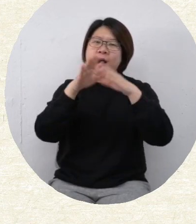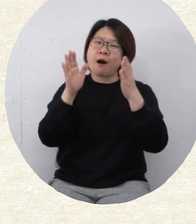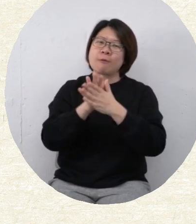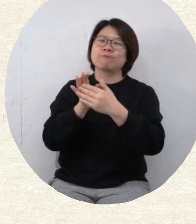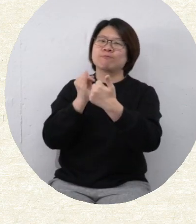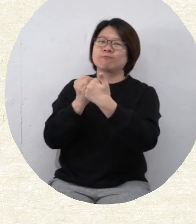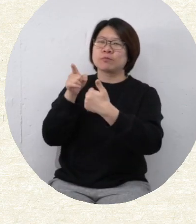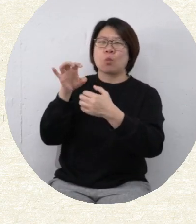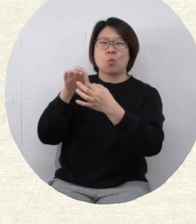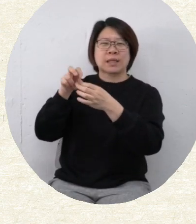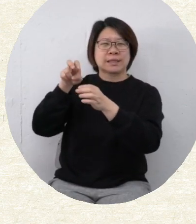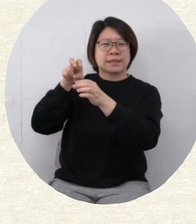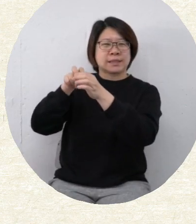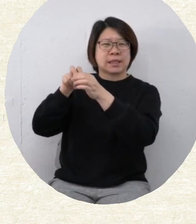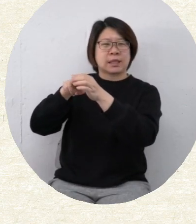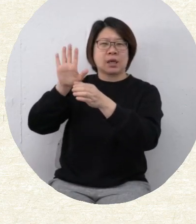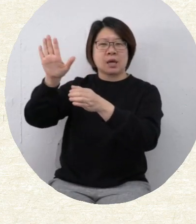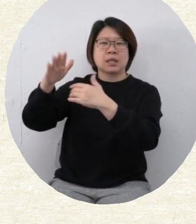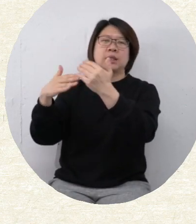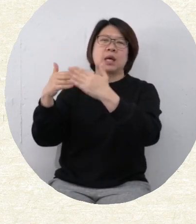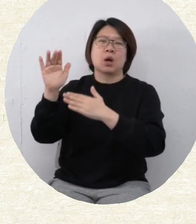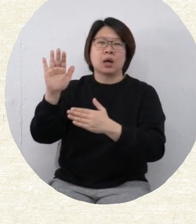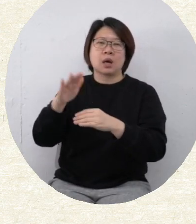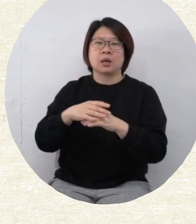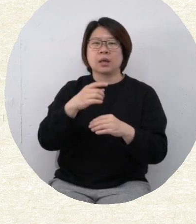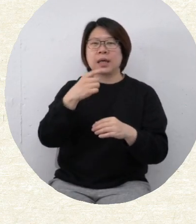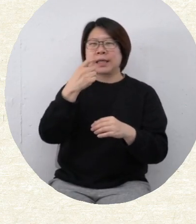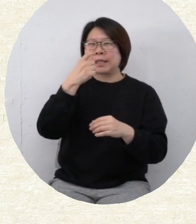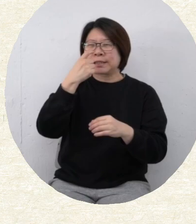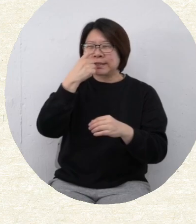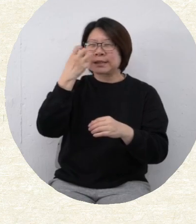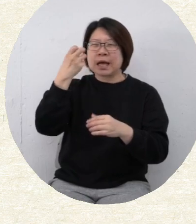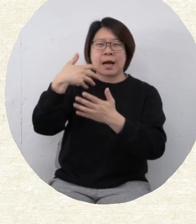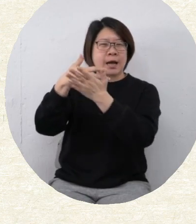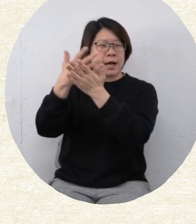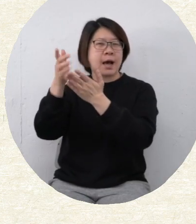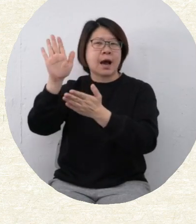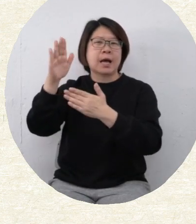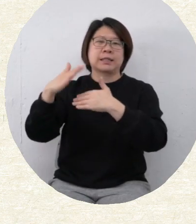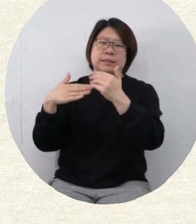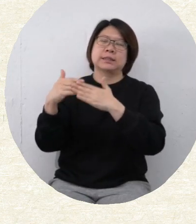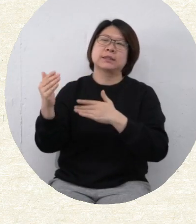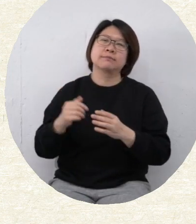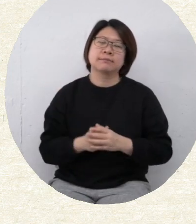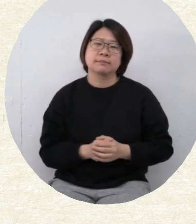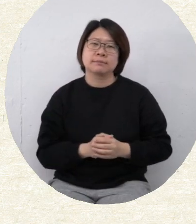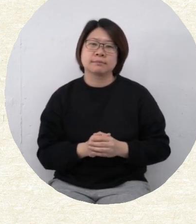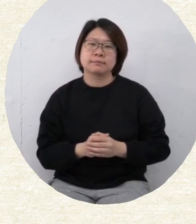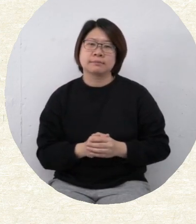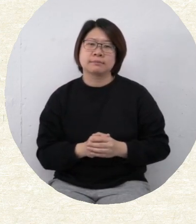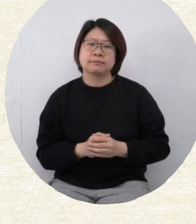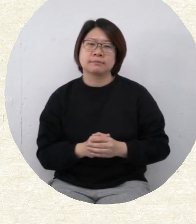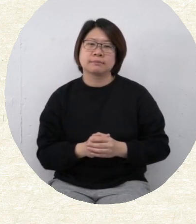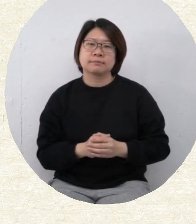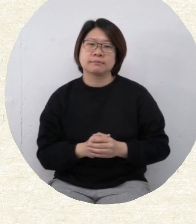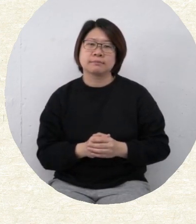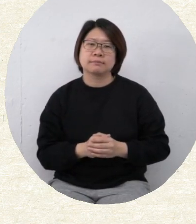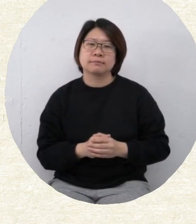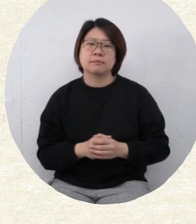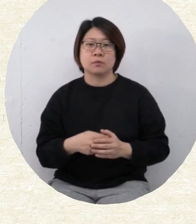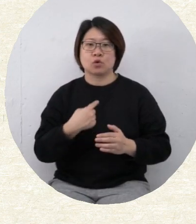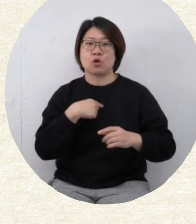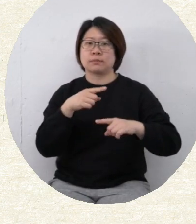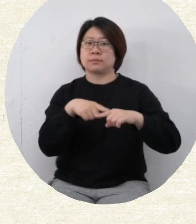they studied either in America or Europe and came back and taught printmaking. So a lot of the, and there were